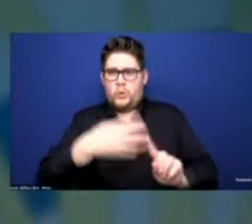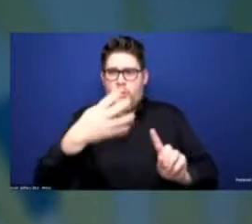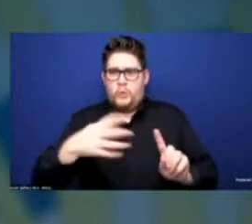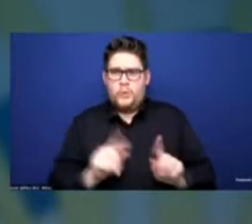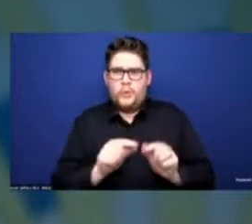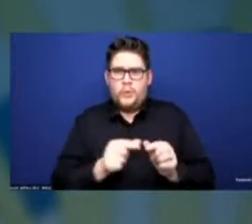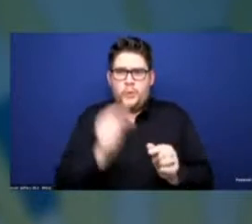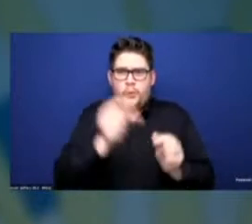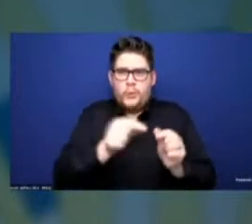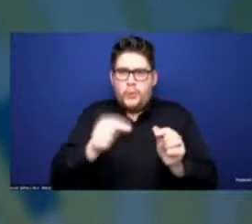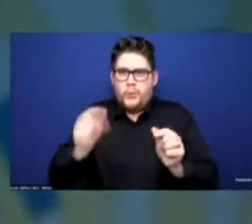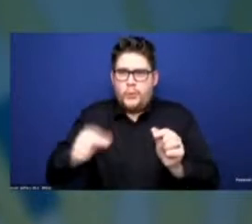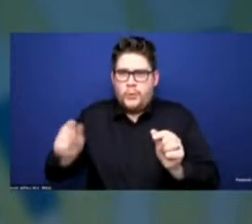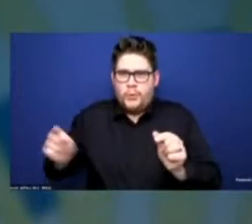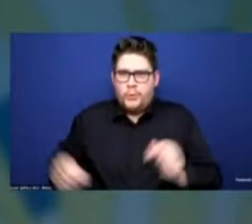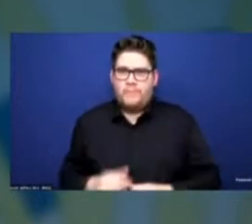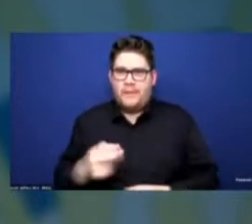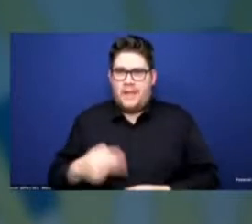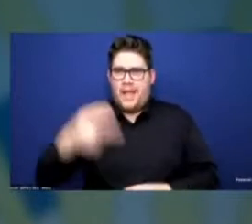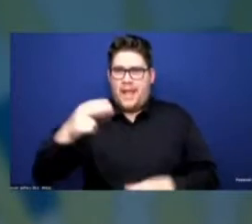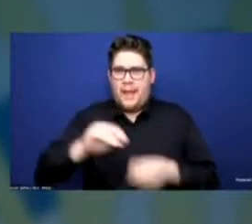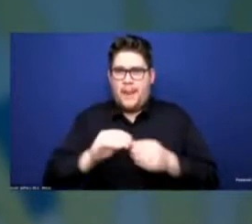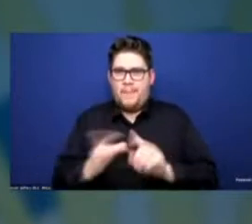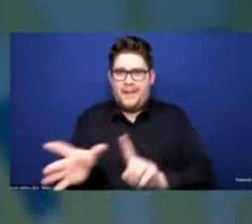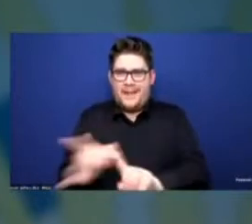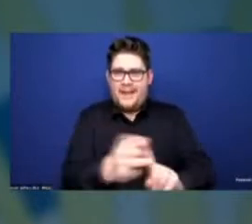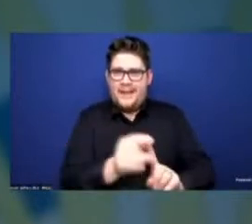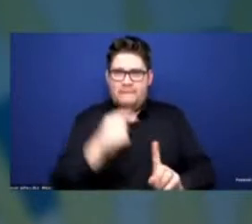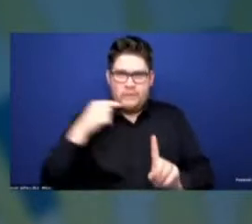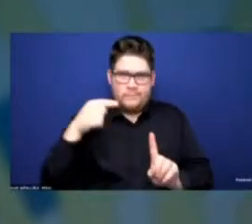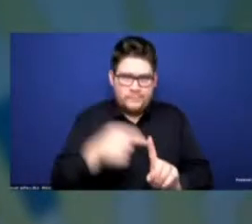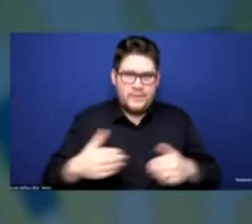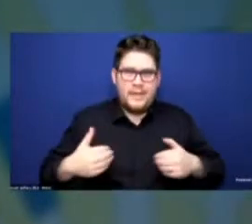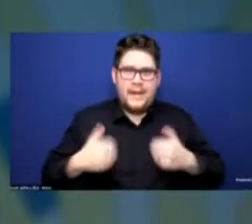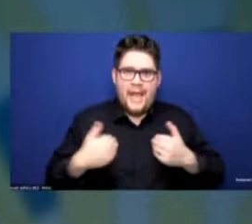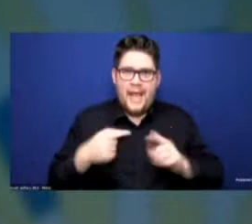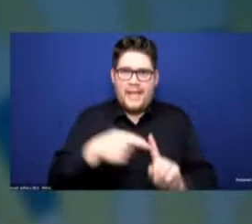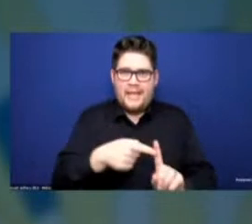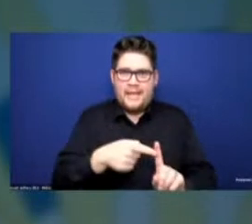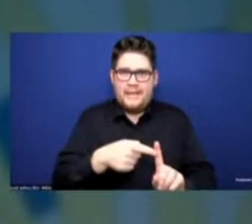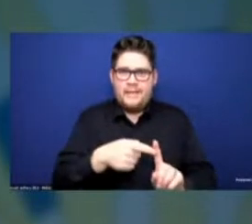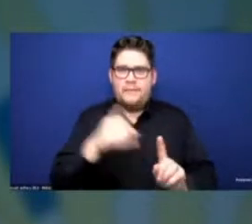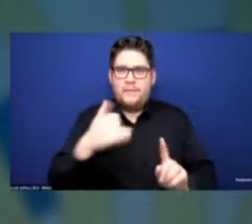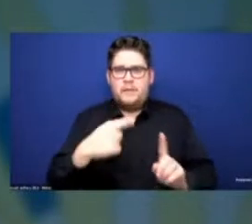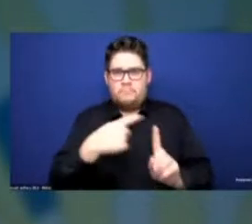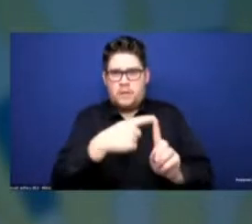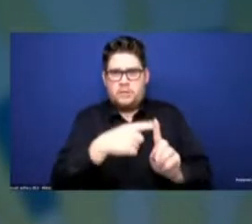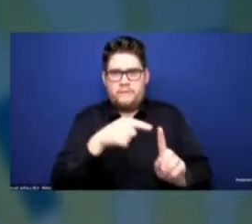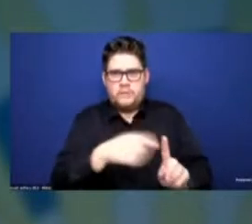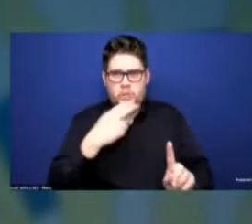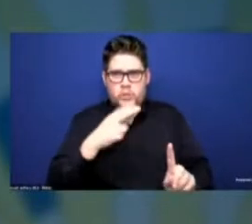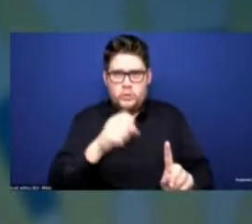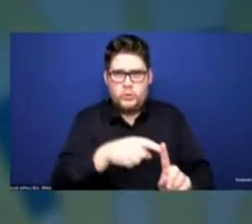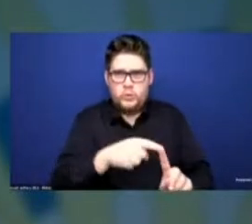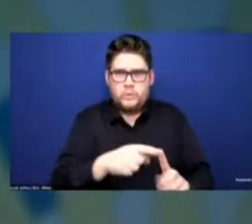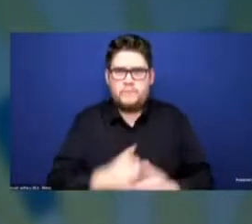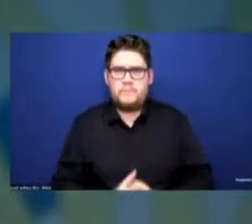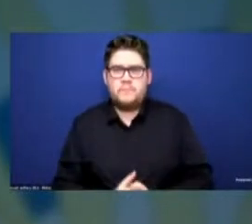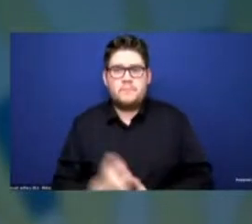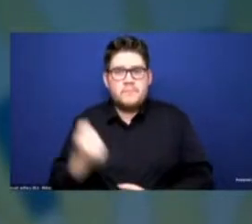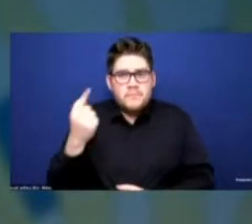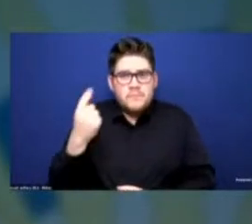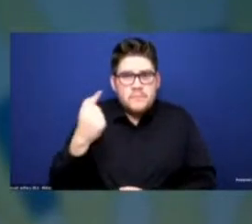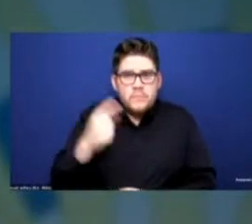in the younger age groups, which is good news. That we have seen an increase in 20 to 29 and people who are sick